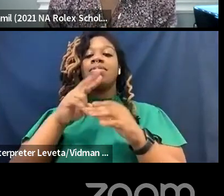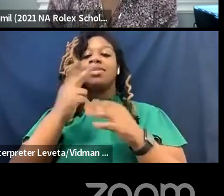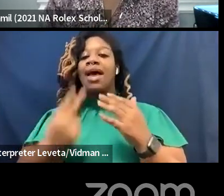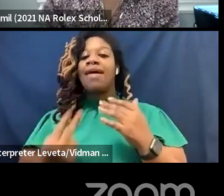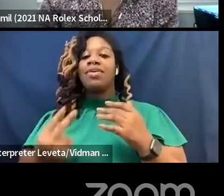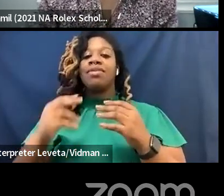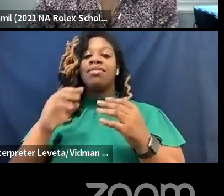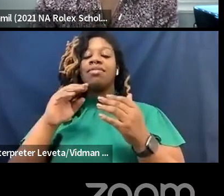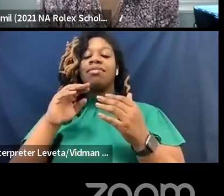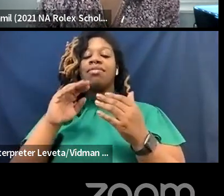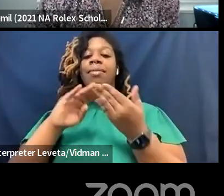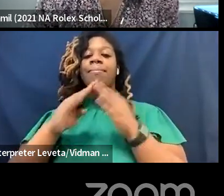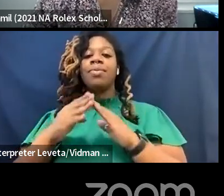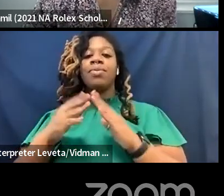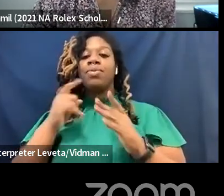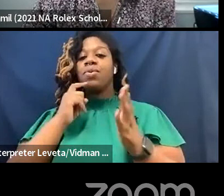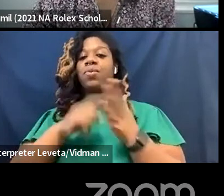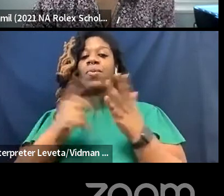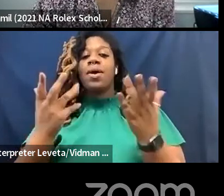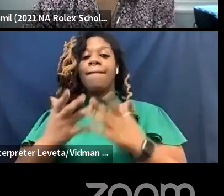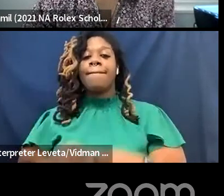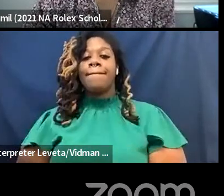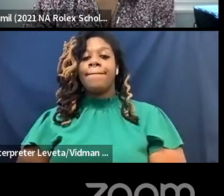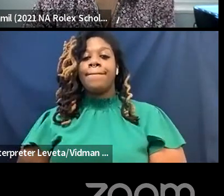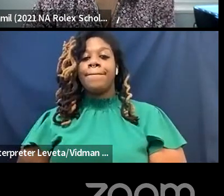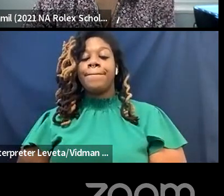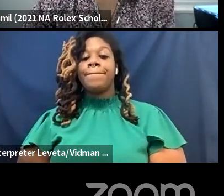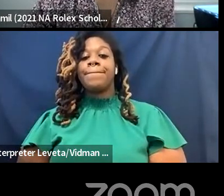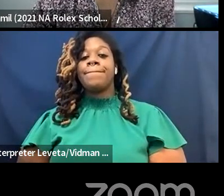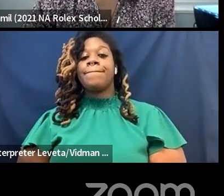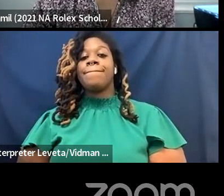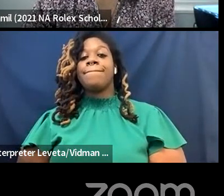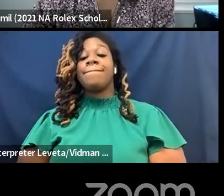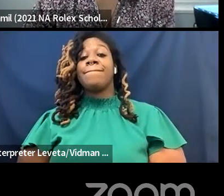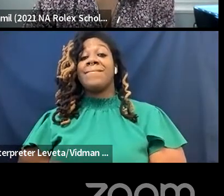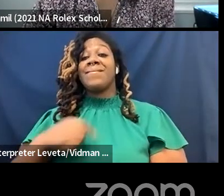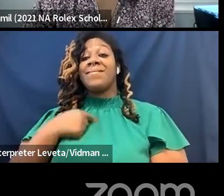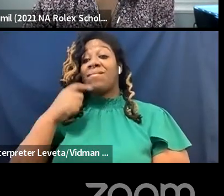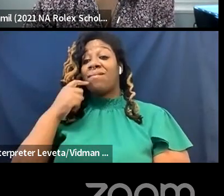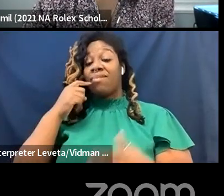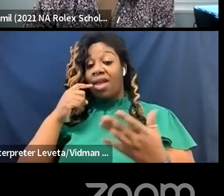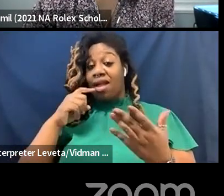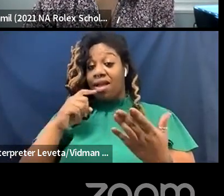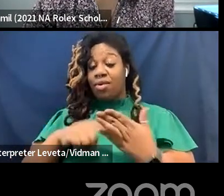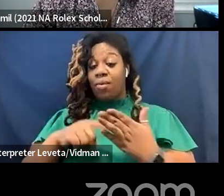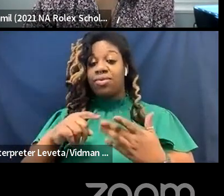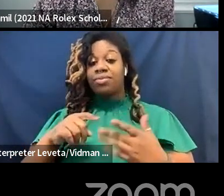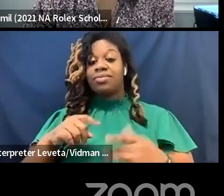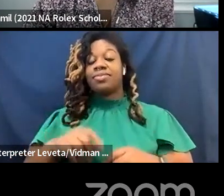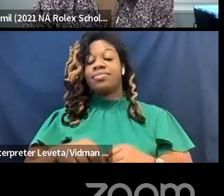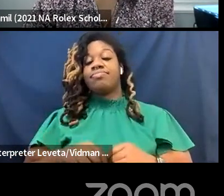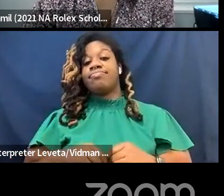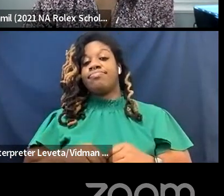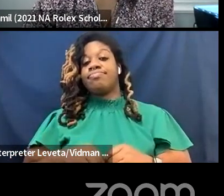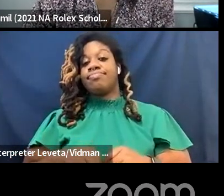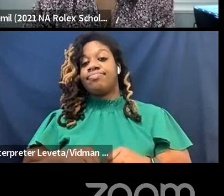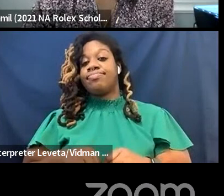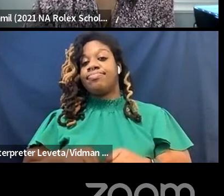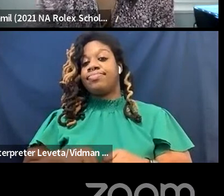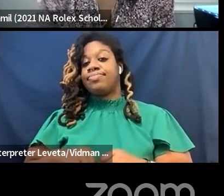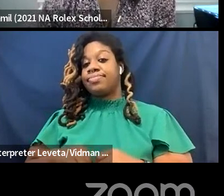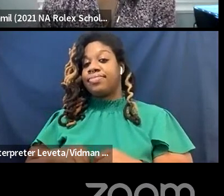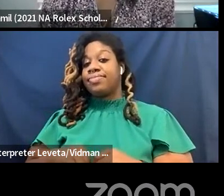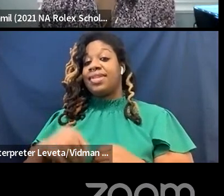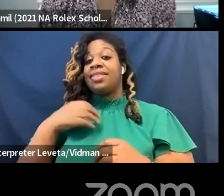Wow. The first thing that I've seen changing within the diving world first is that there are more Black